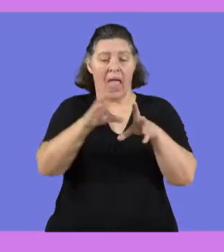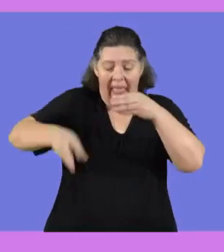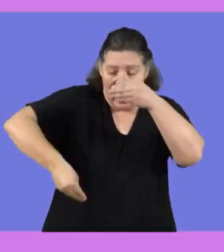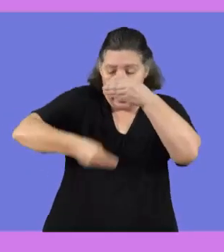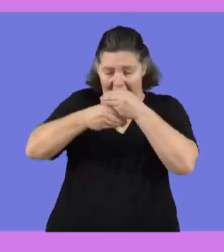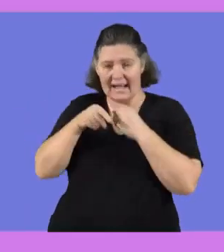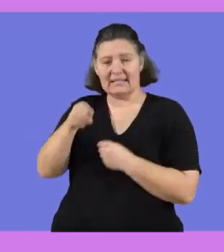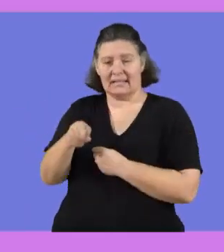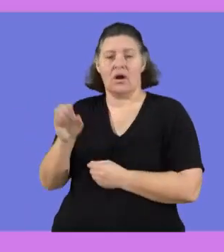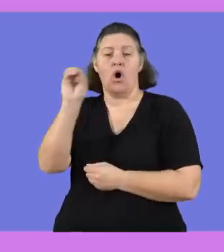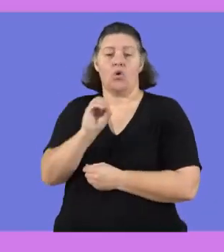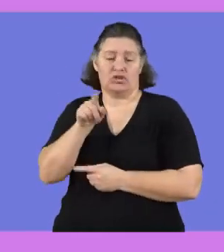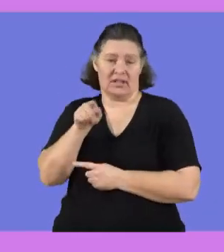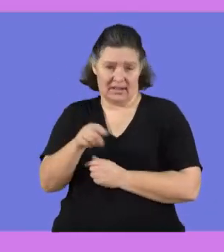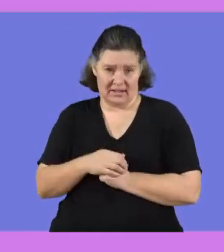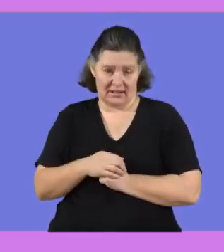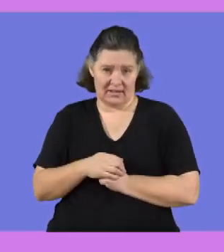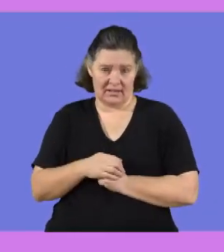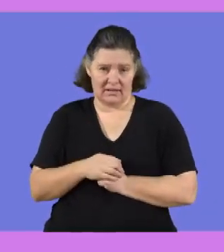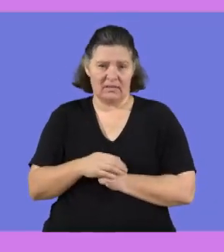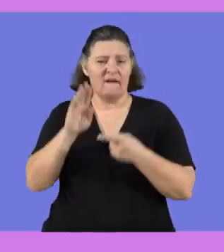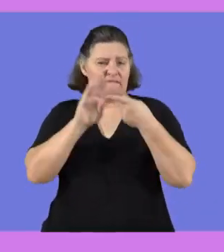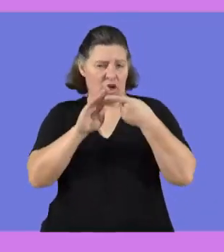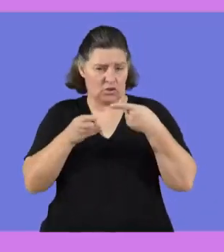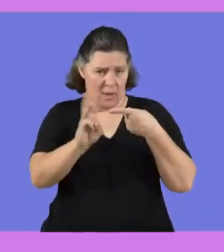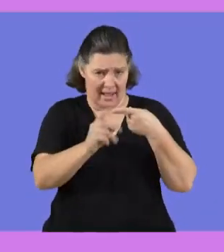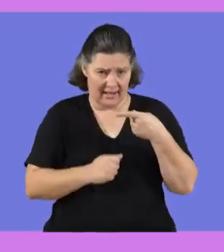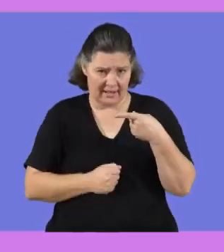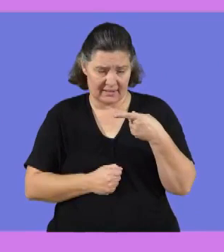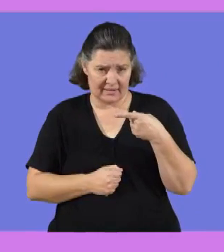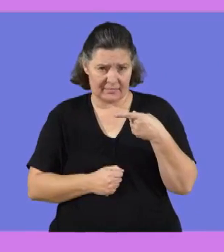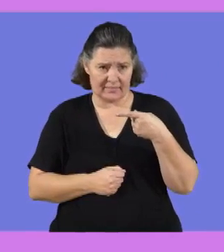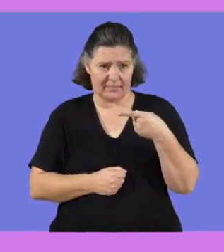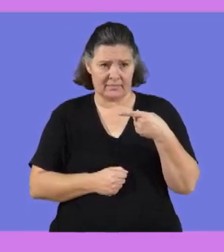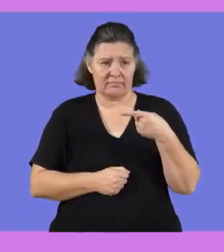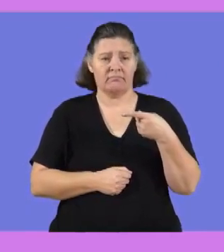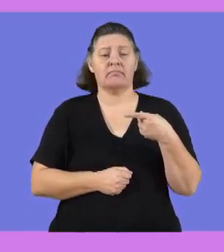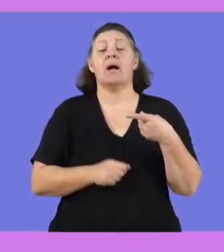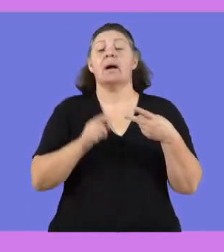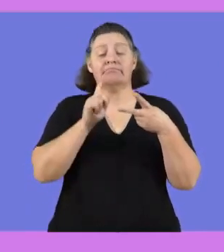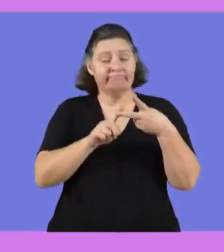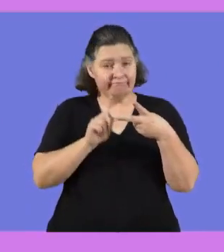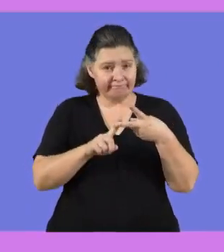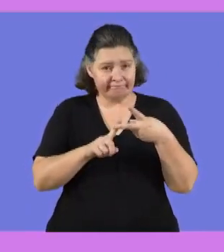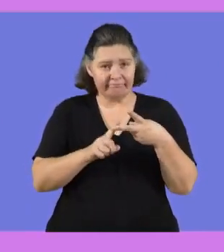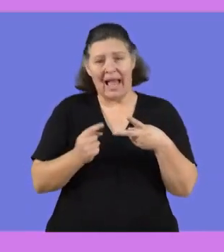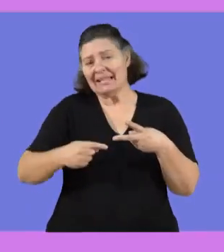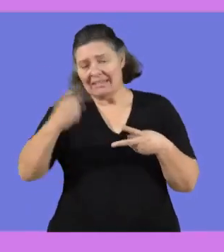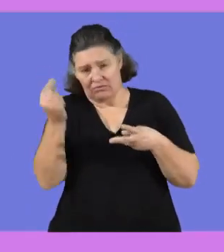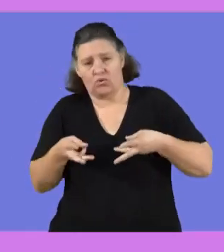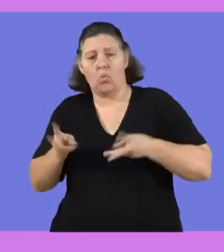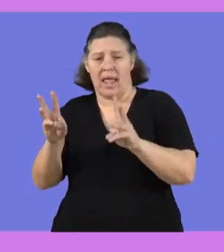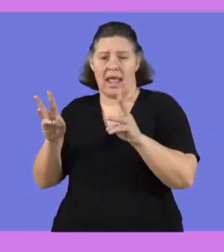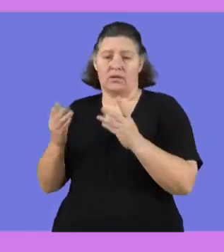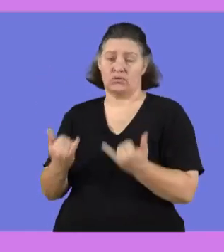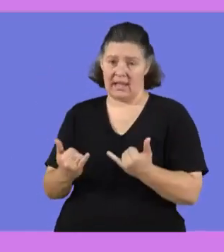can calculate a percentage of a value and add it to the original. That is the first method that you can